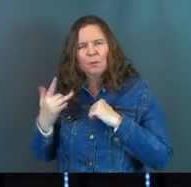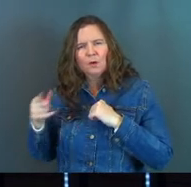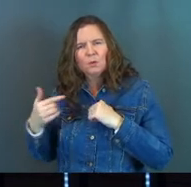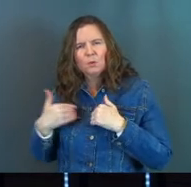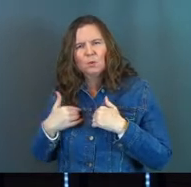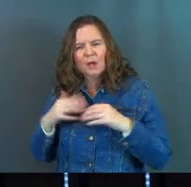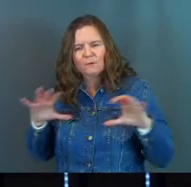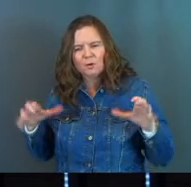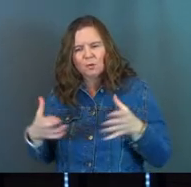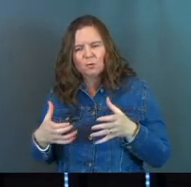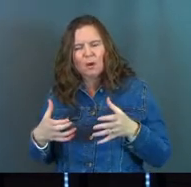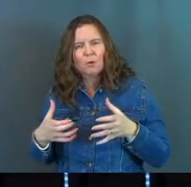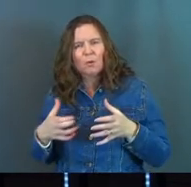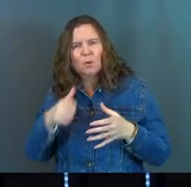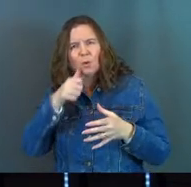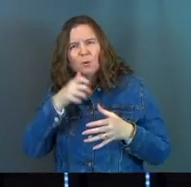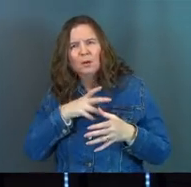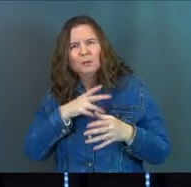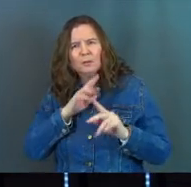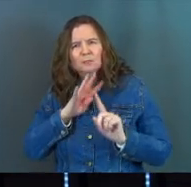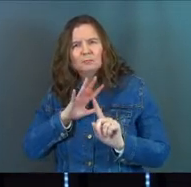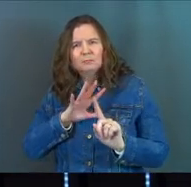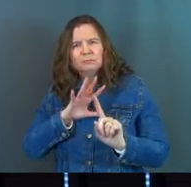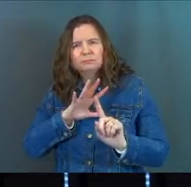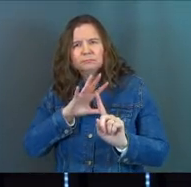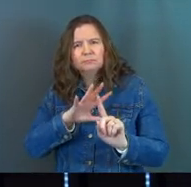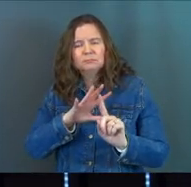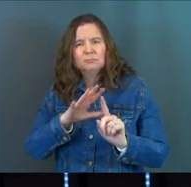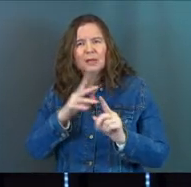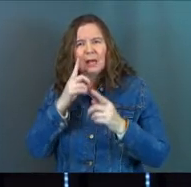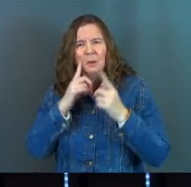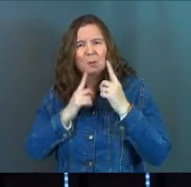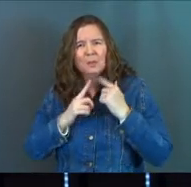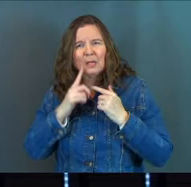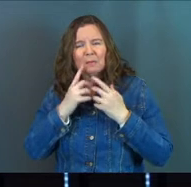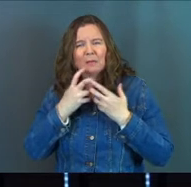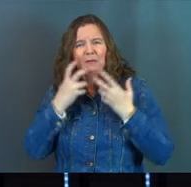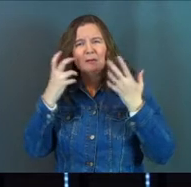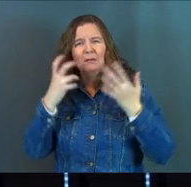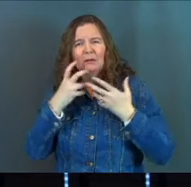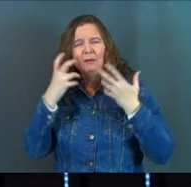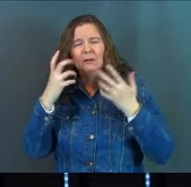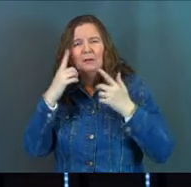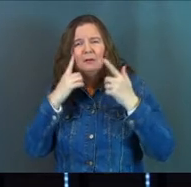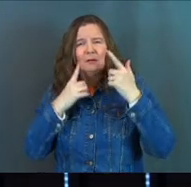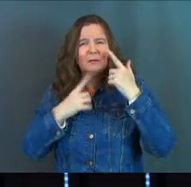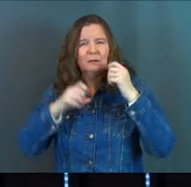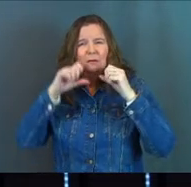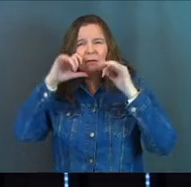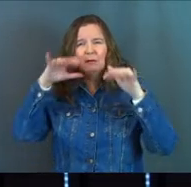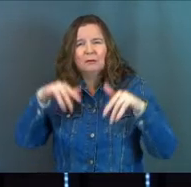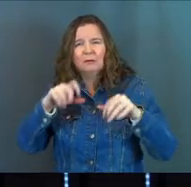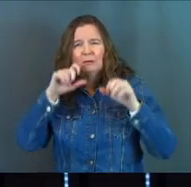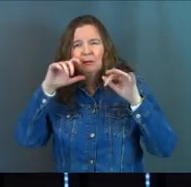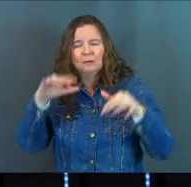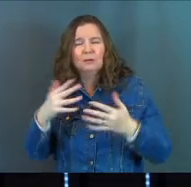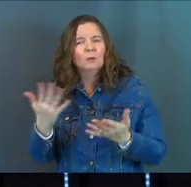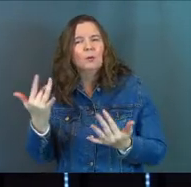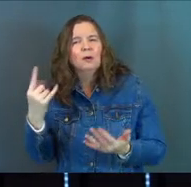Why do you have a crowd marching behind Jesus and weeping? Let your imagination go there for a second.